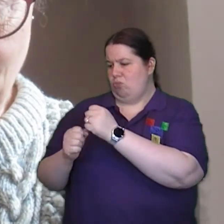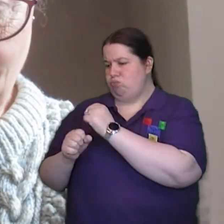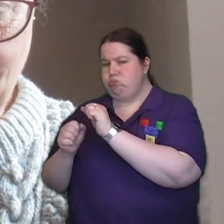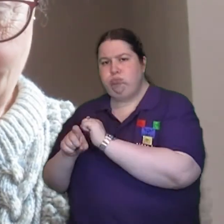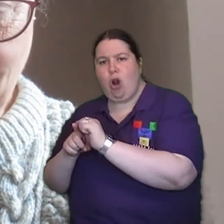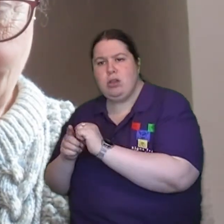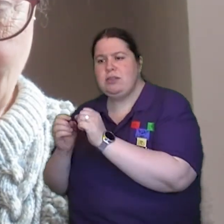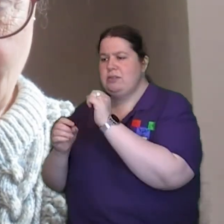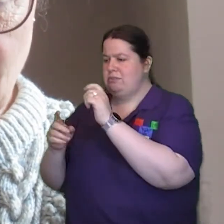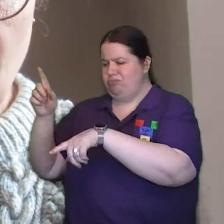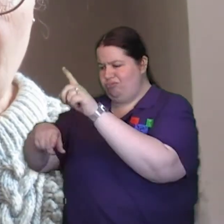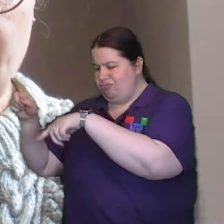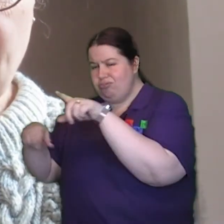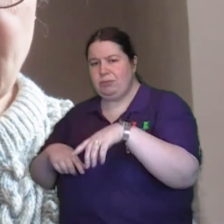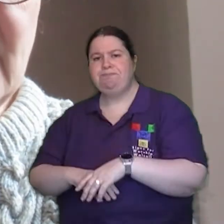stone.